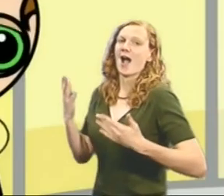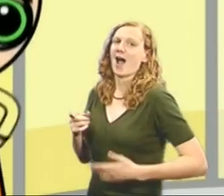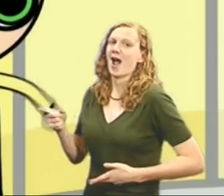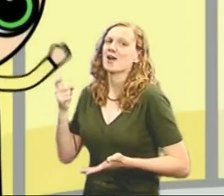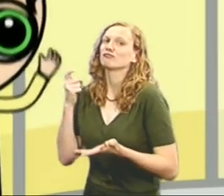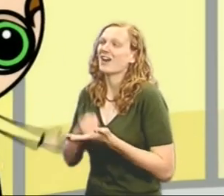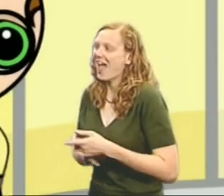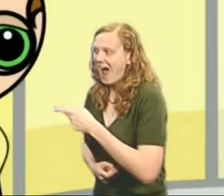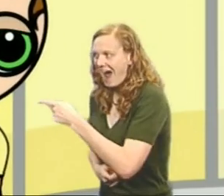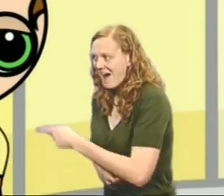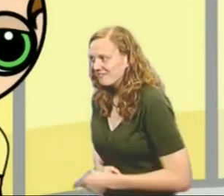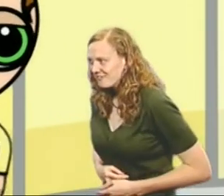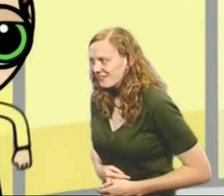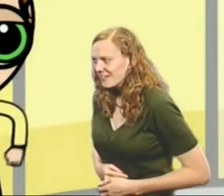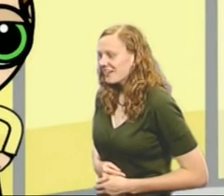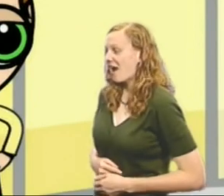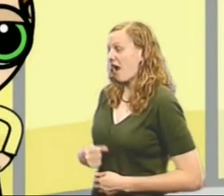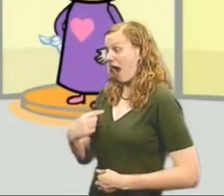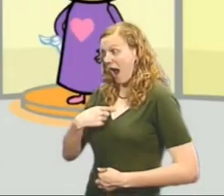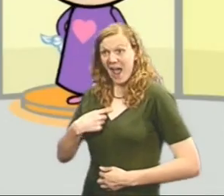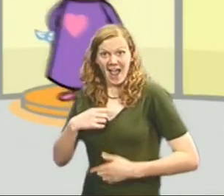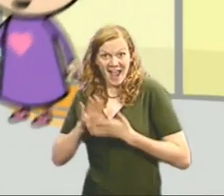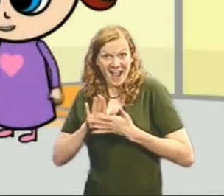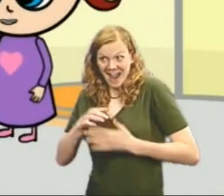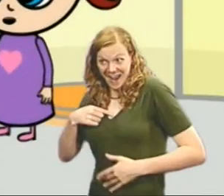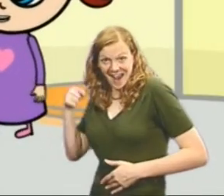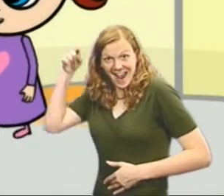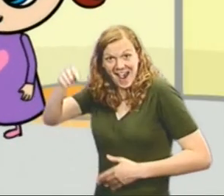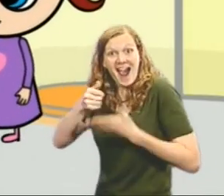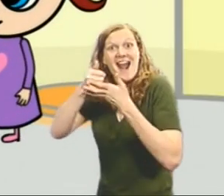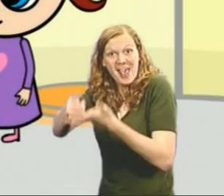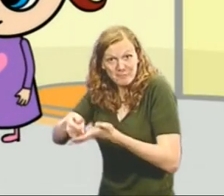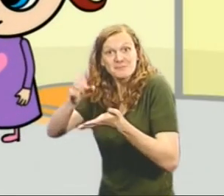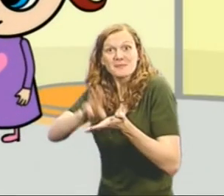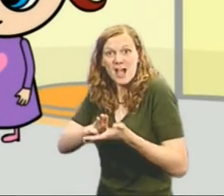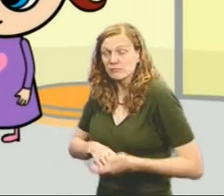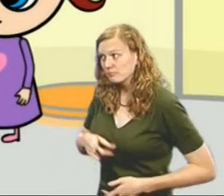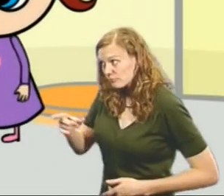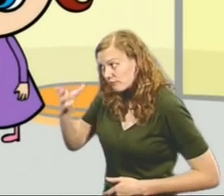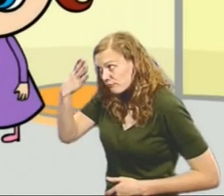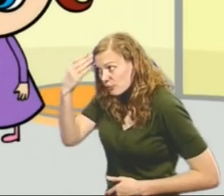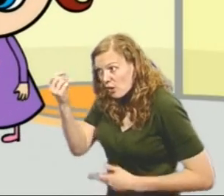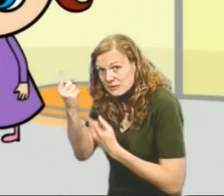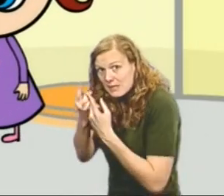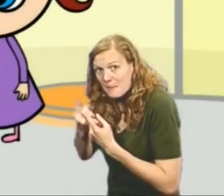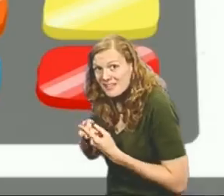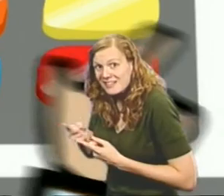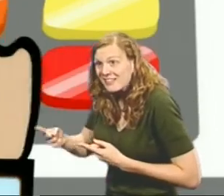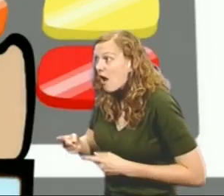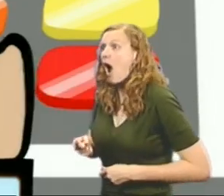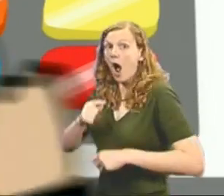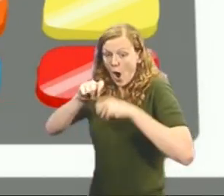Rafe. Hurrah! I'm going to help Mary. Aren't you forgetting something, Rafe? My handkerchief. Thanks,